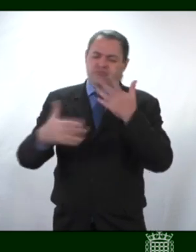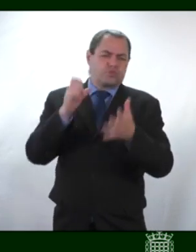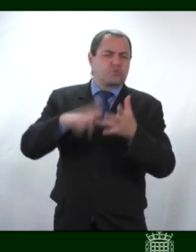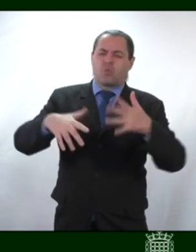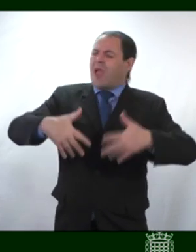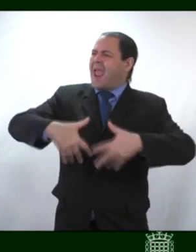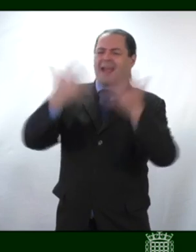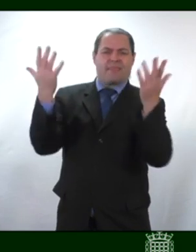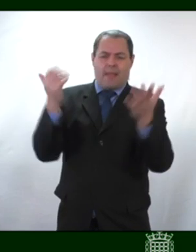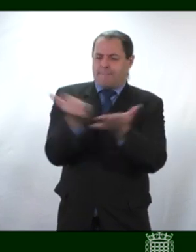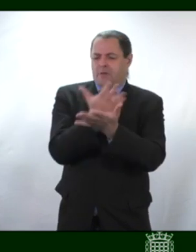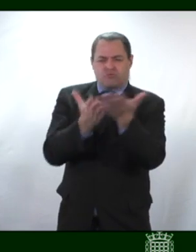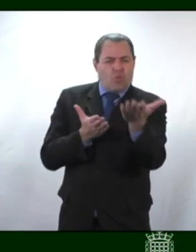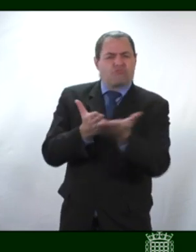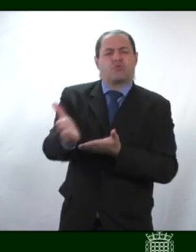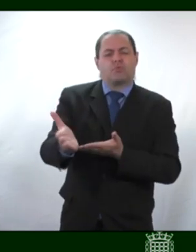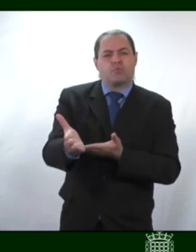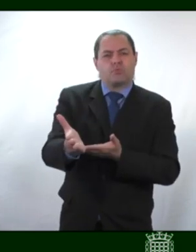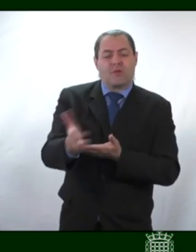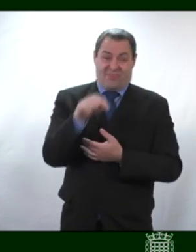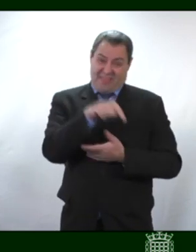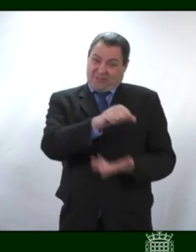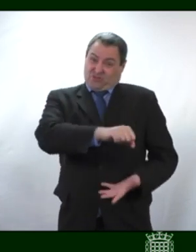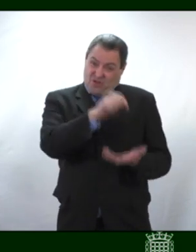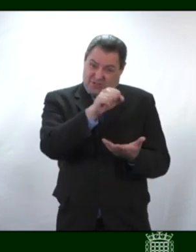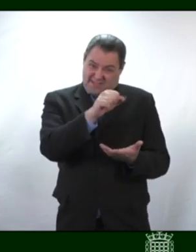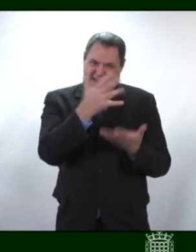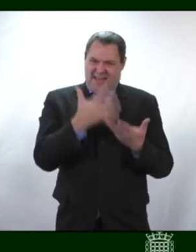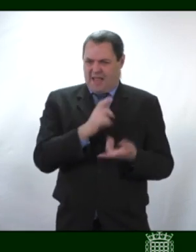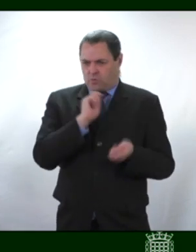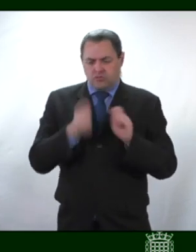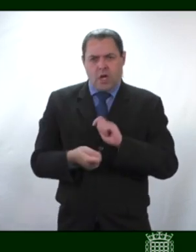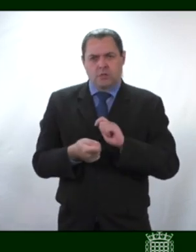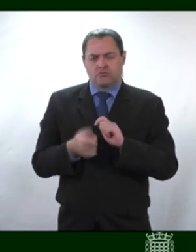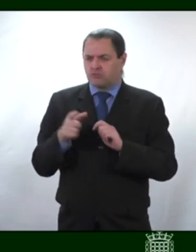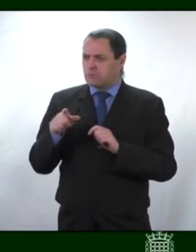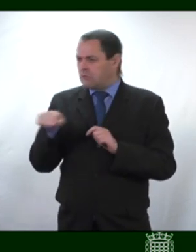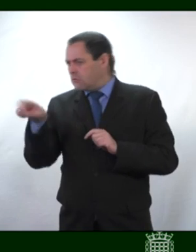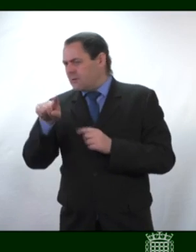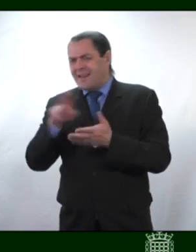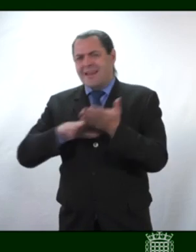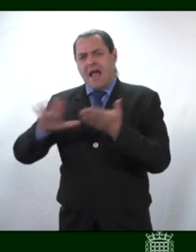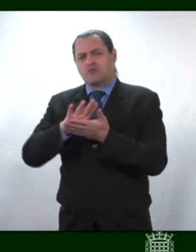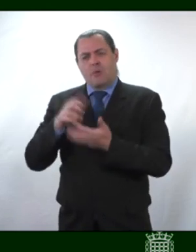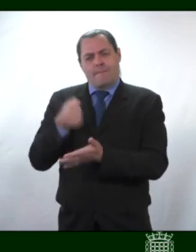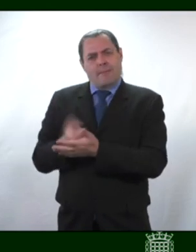takes? Because tonight, that Chancellor is forcing people on the national minimum wage to live on